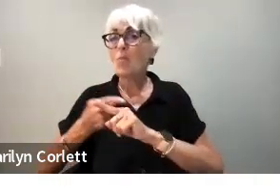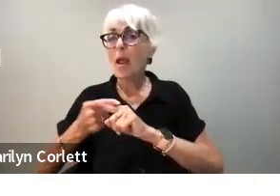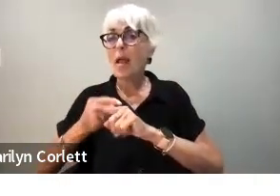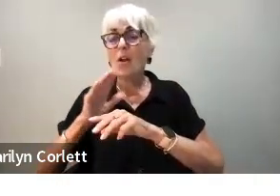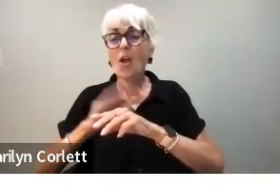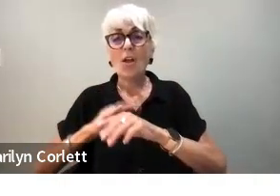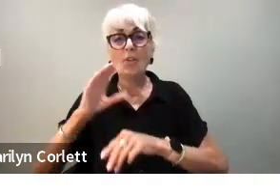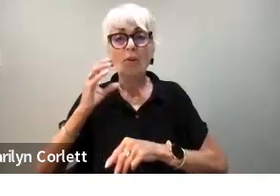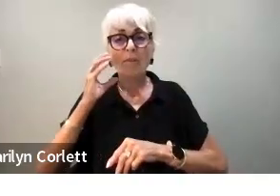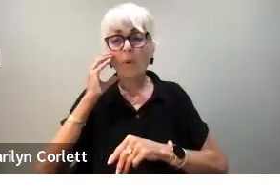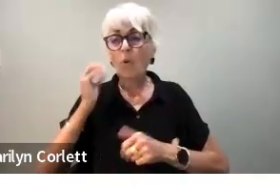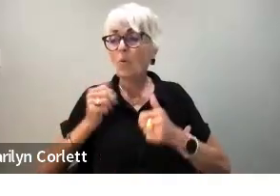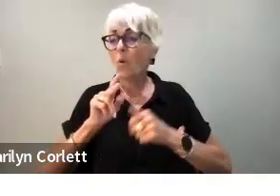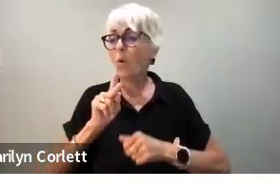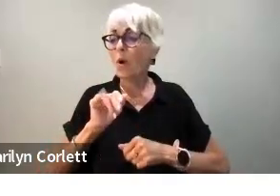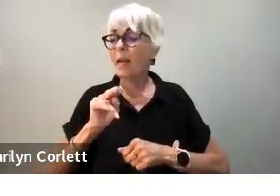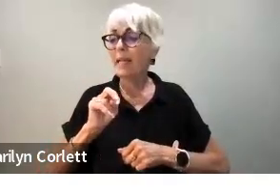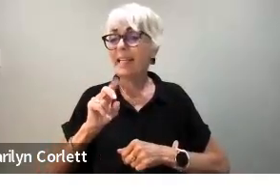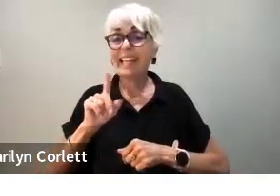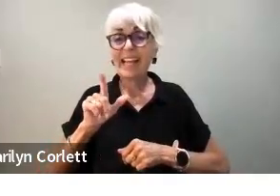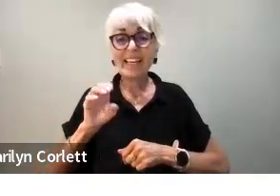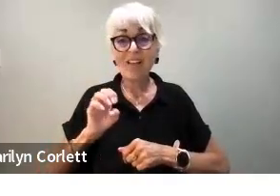or Kindle iPad thing.